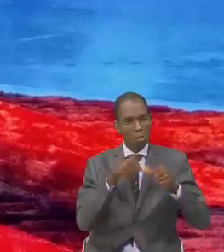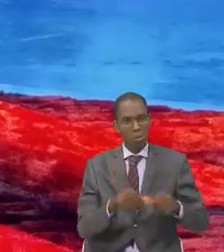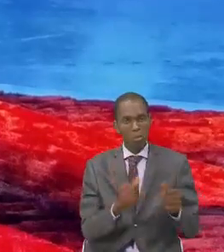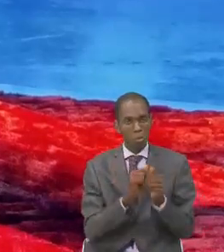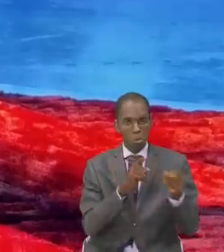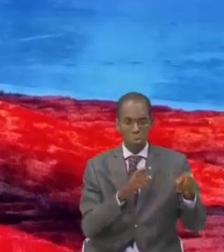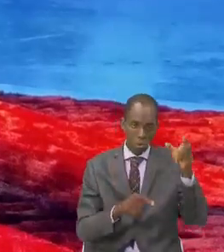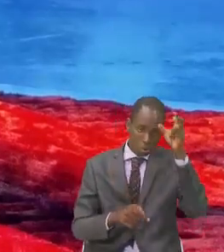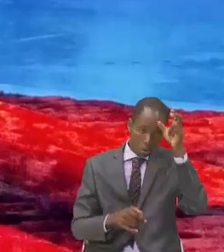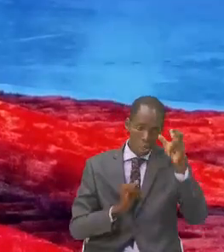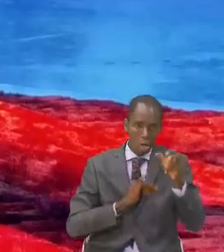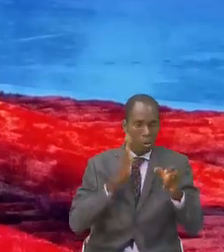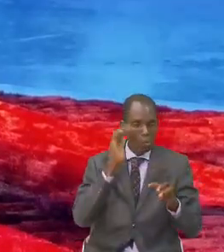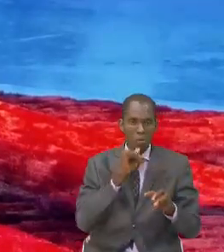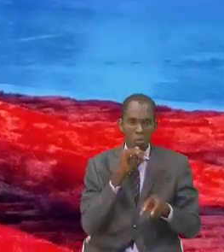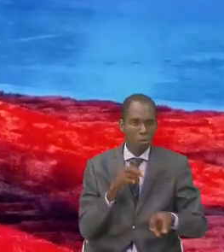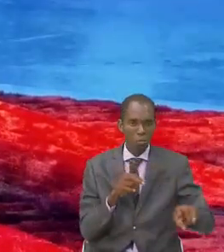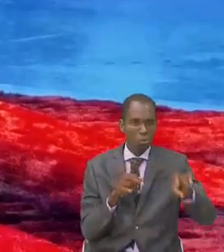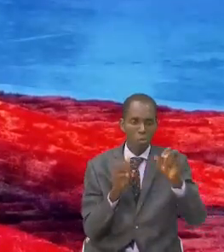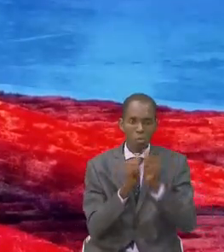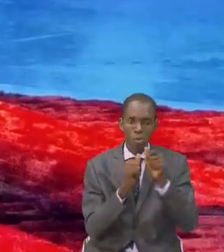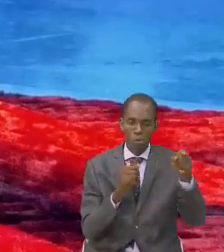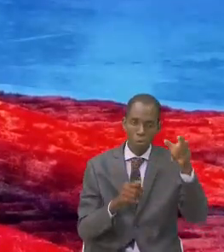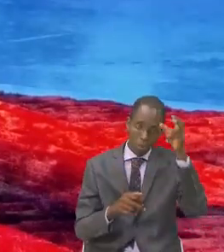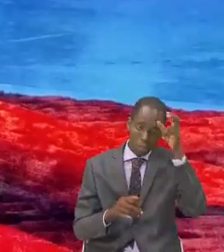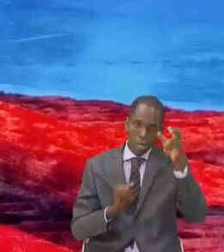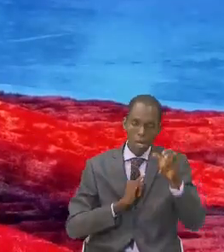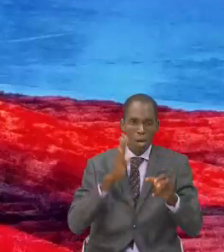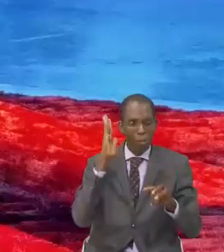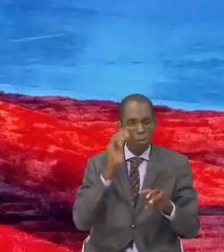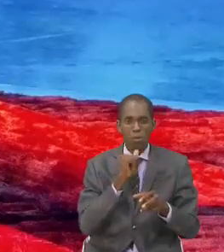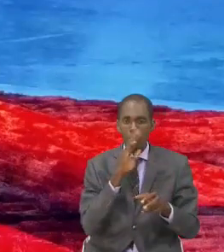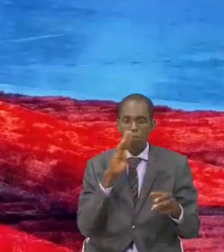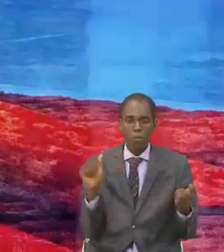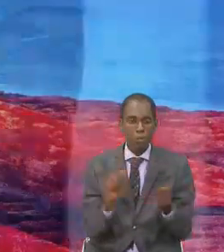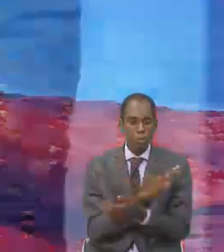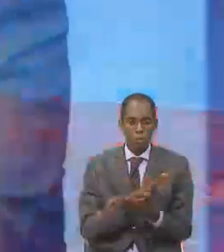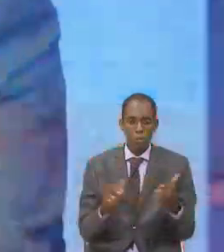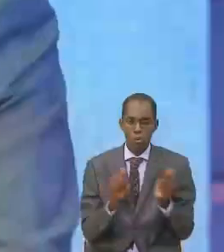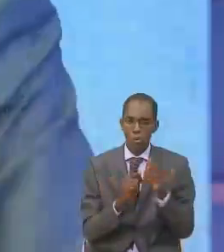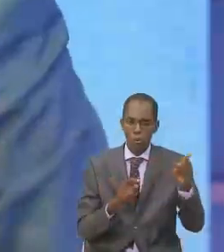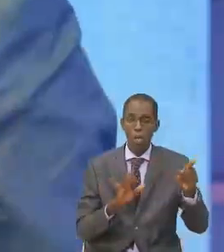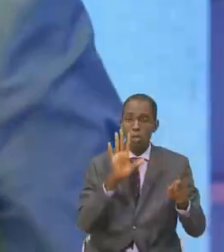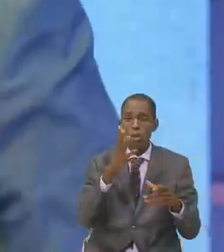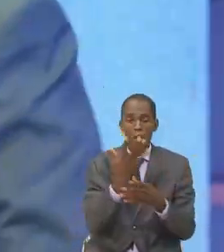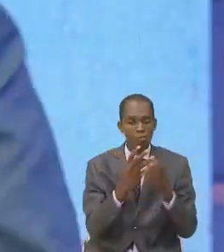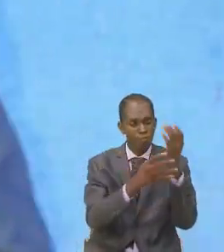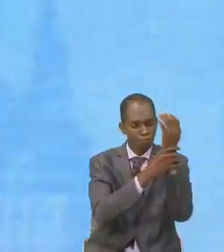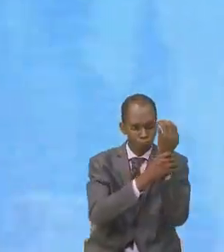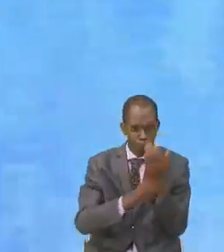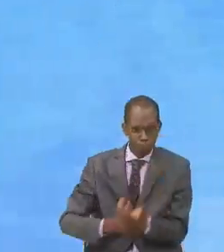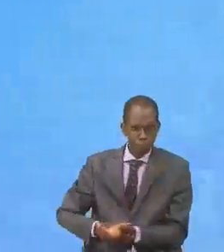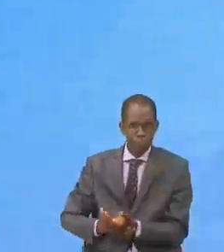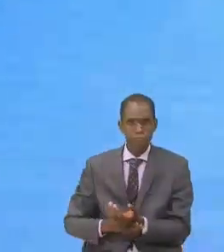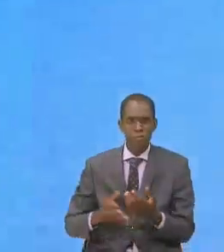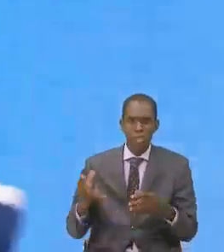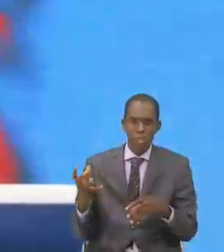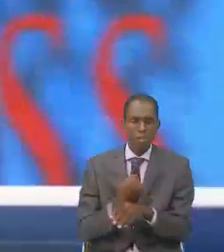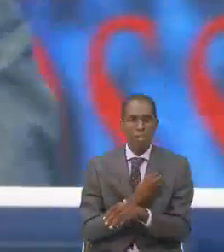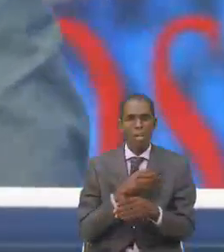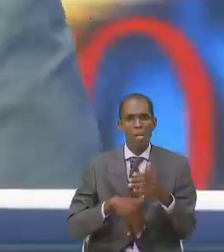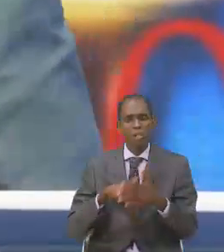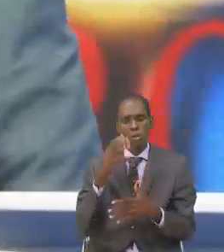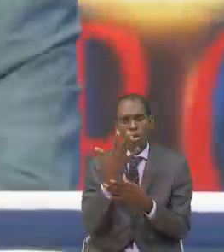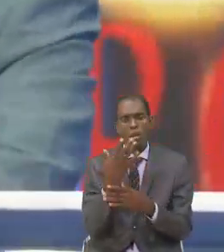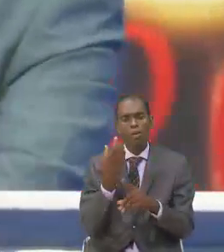not, I will not stay with you. I will not travel with you. I will not perish with you. And you